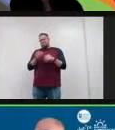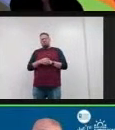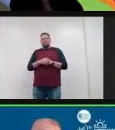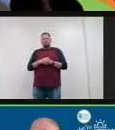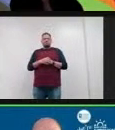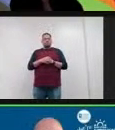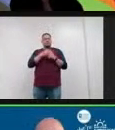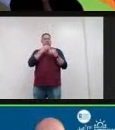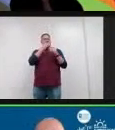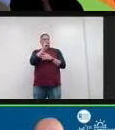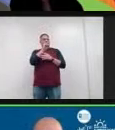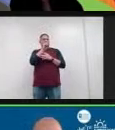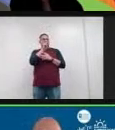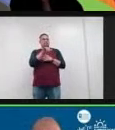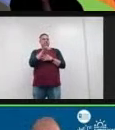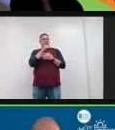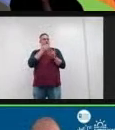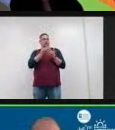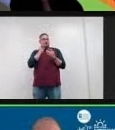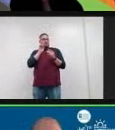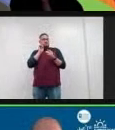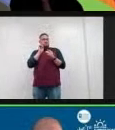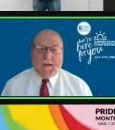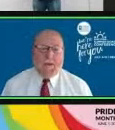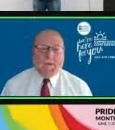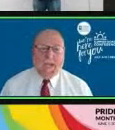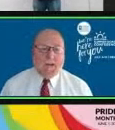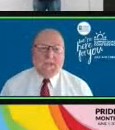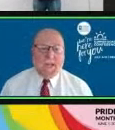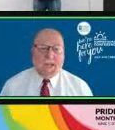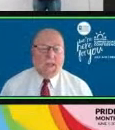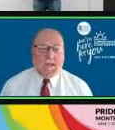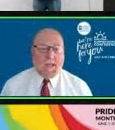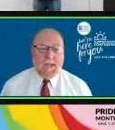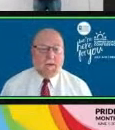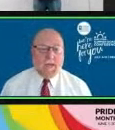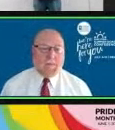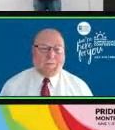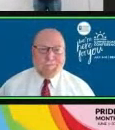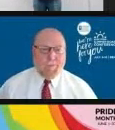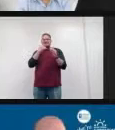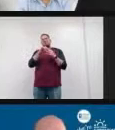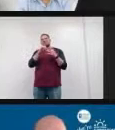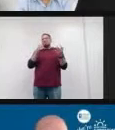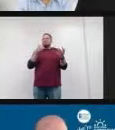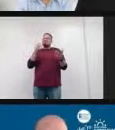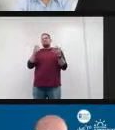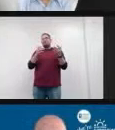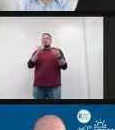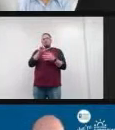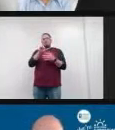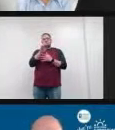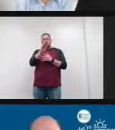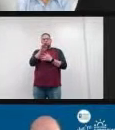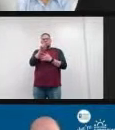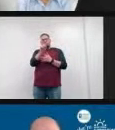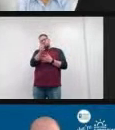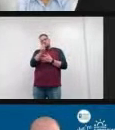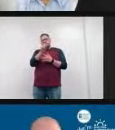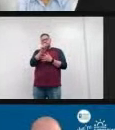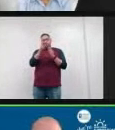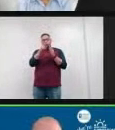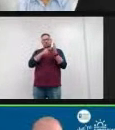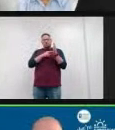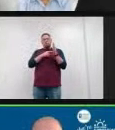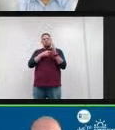Thanks, Marty. Good suggestion on language. Yeah, I was couching that in language, in Robert's Rules language. So